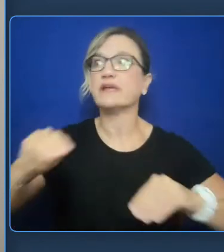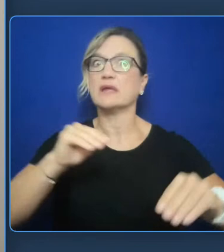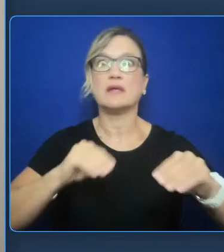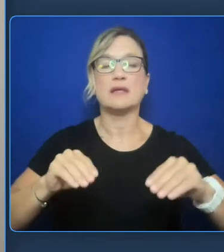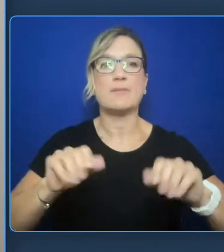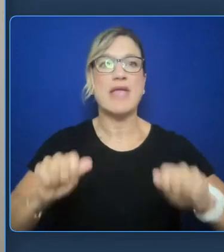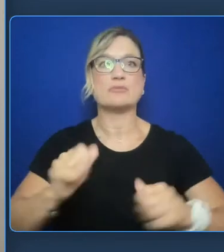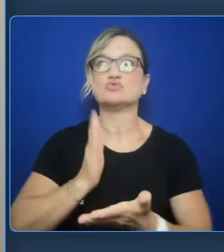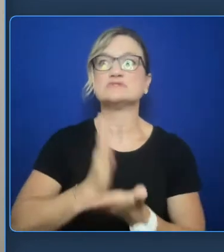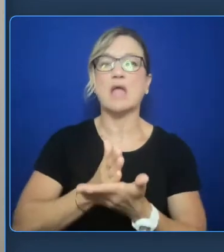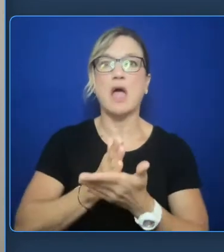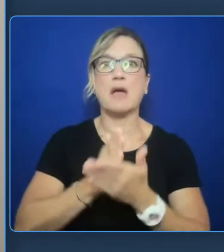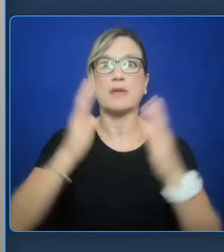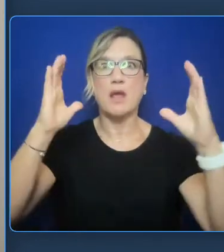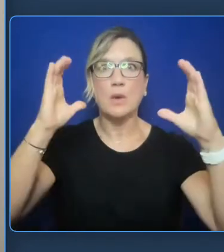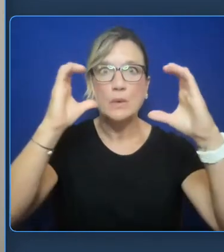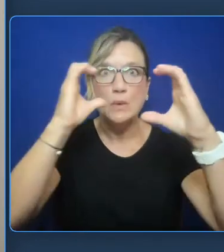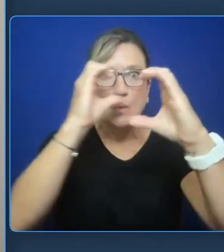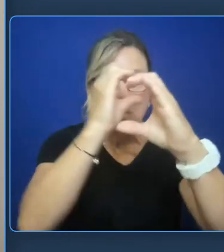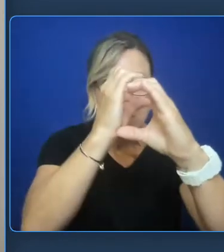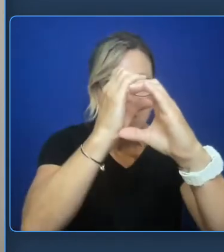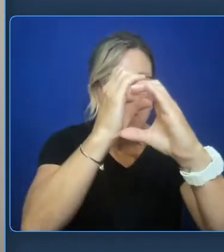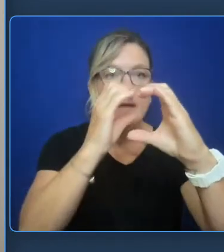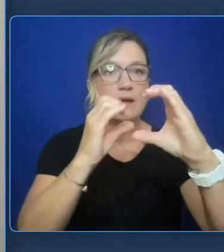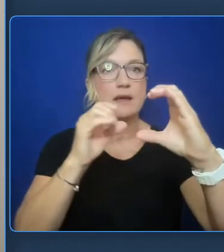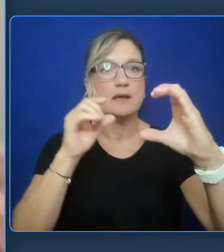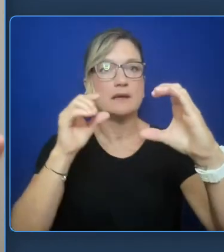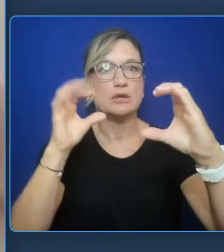to stop and zoom in like